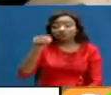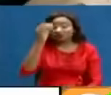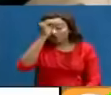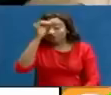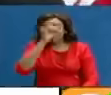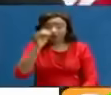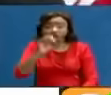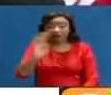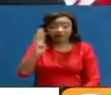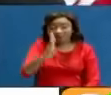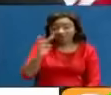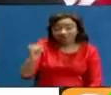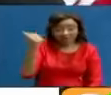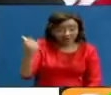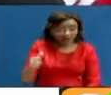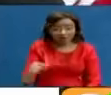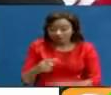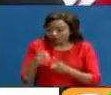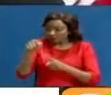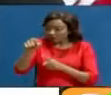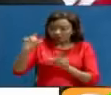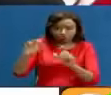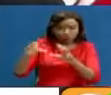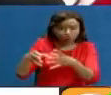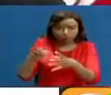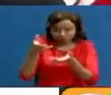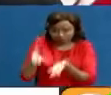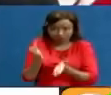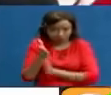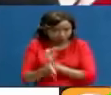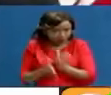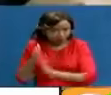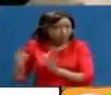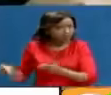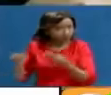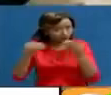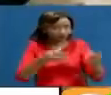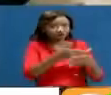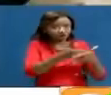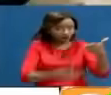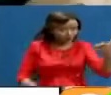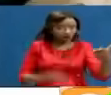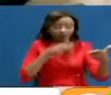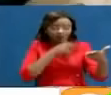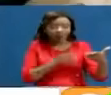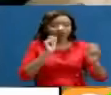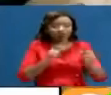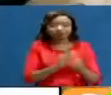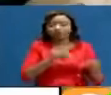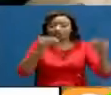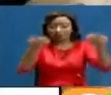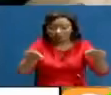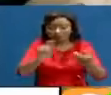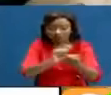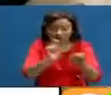the BBI, which at this moment, that task force, is supposedly the one that is going to bring the report that could be taken to a referendum